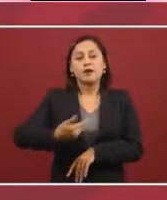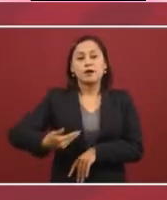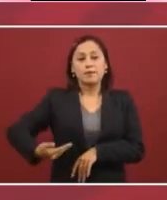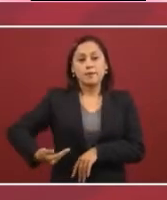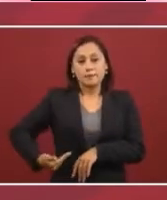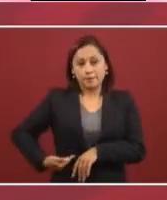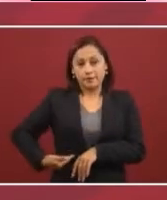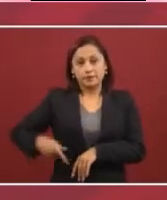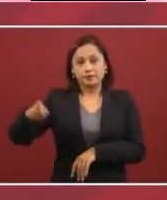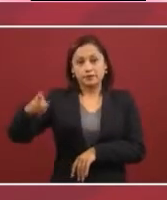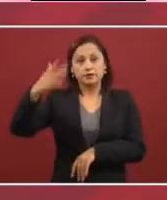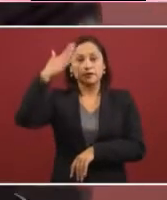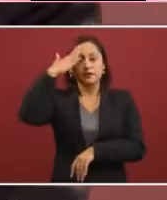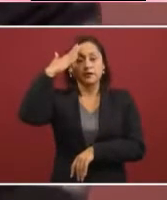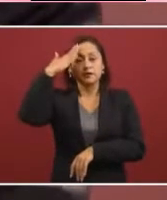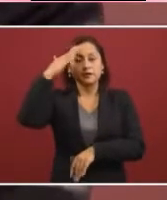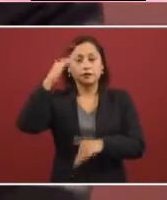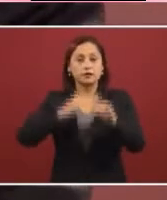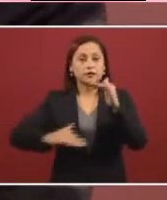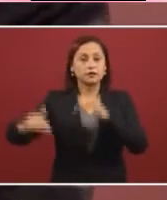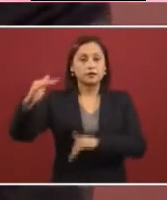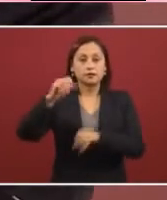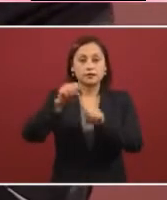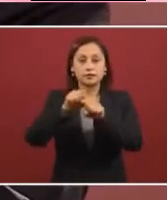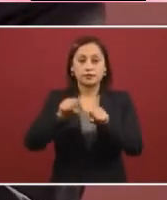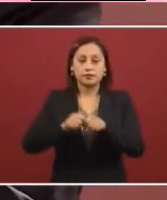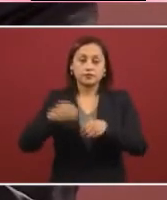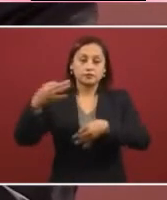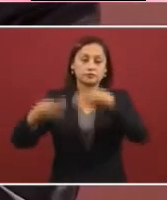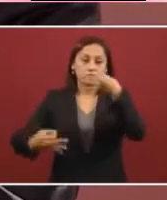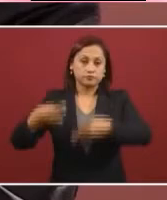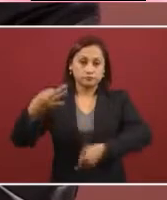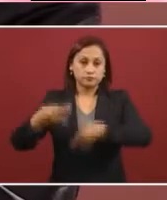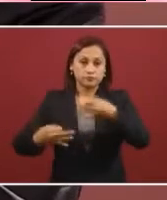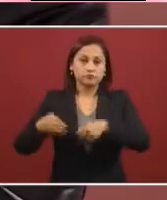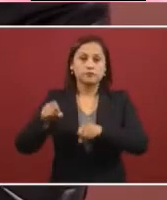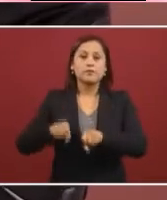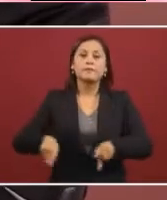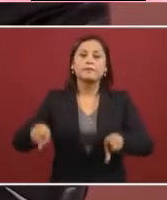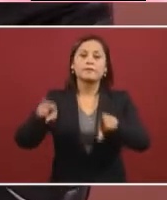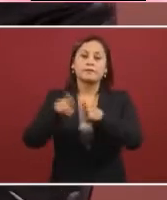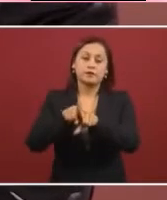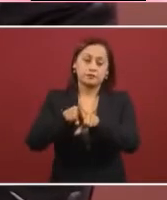of the Supreme Court that is also the president of